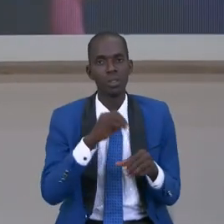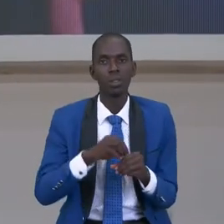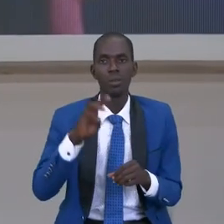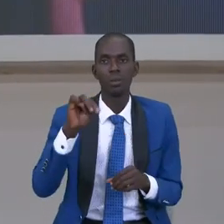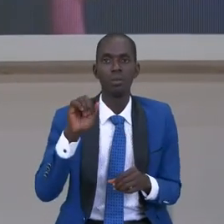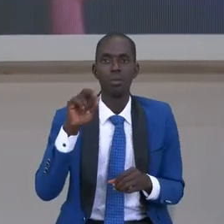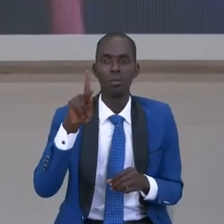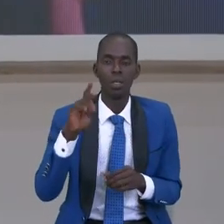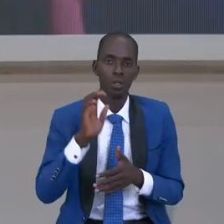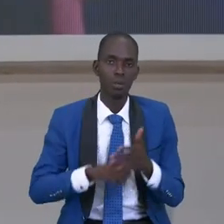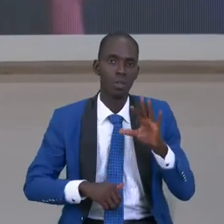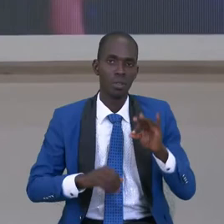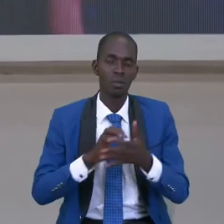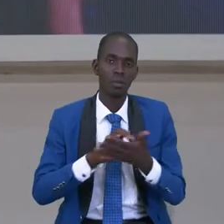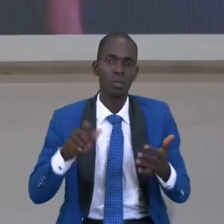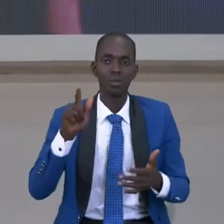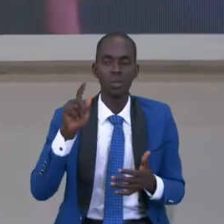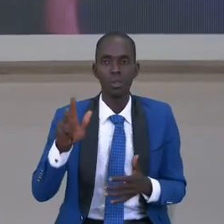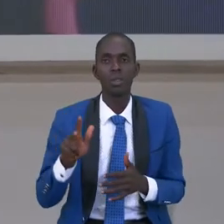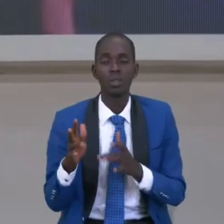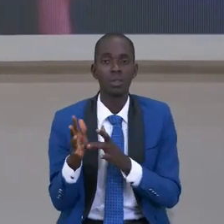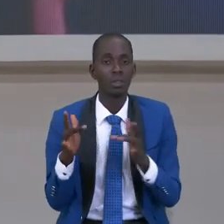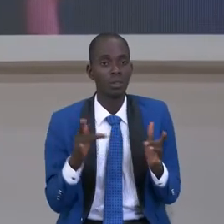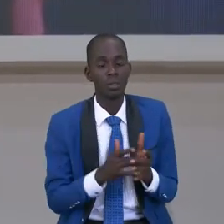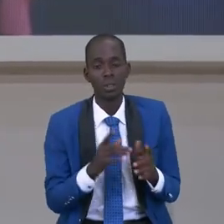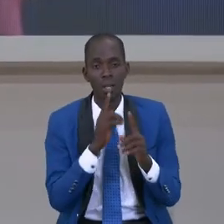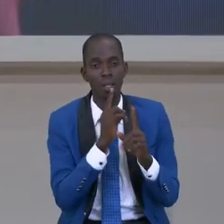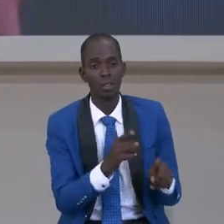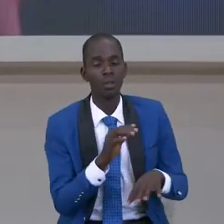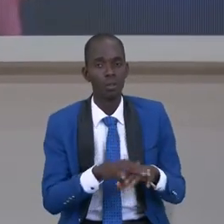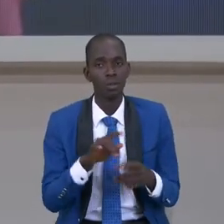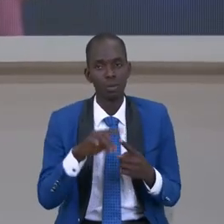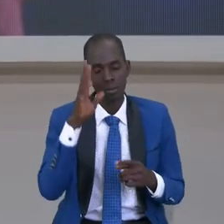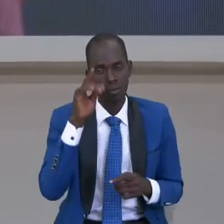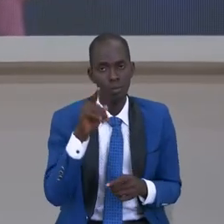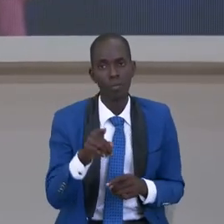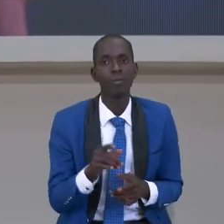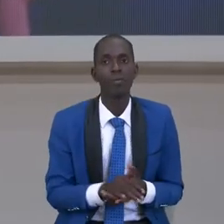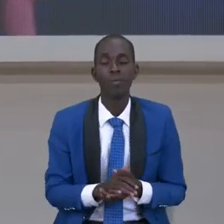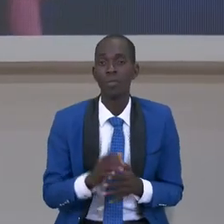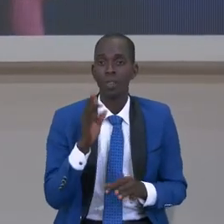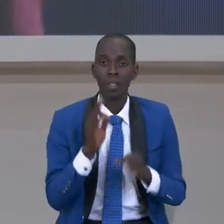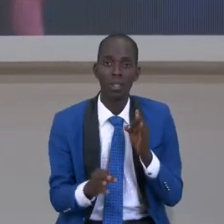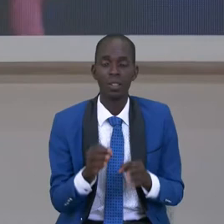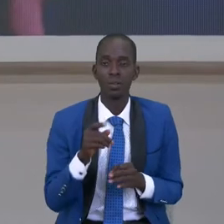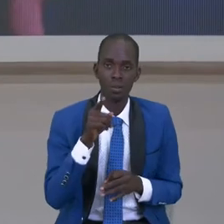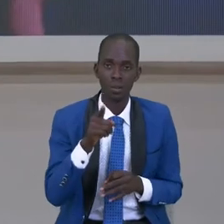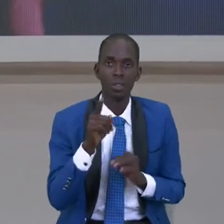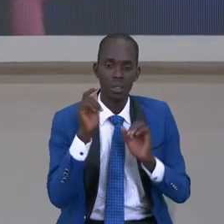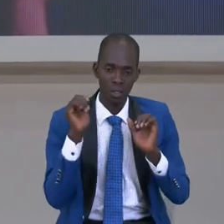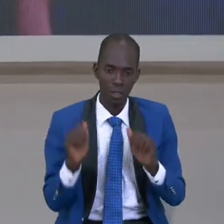chapter 9, verse 23. Jesus said unto him, if thou